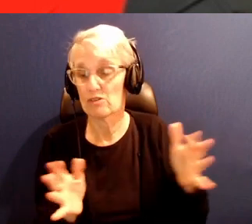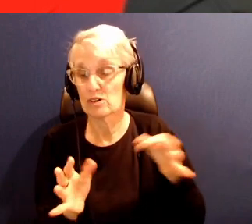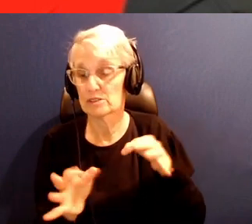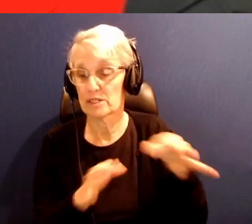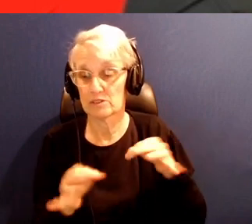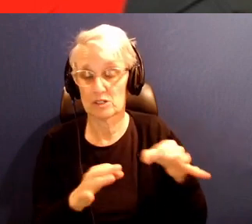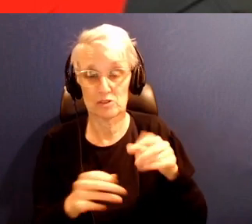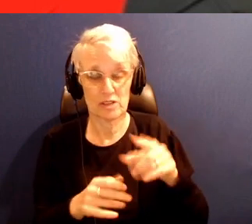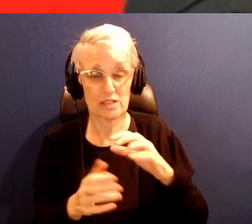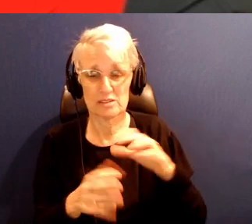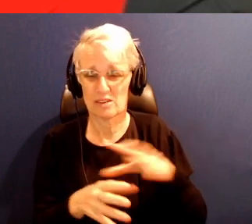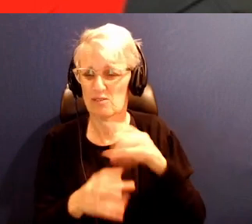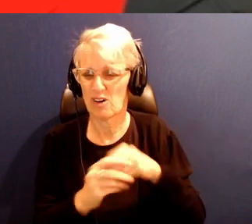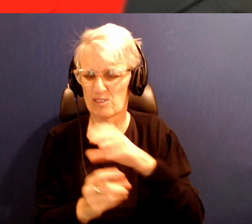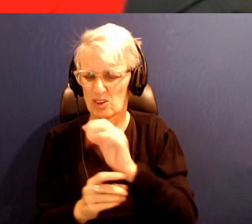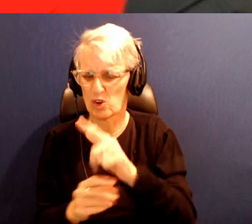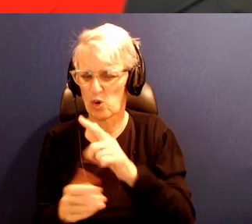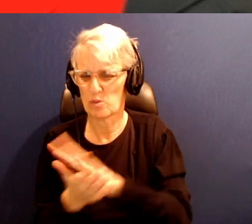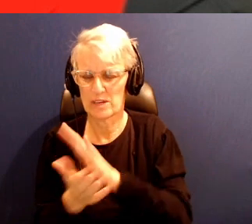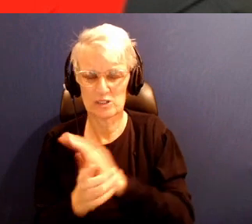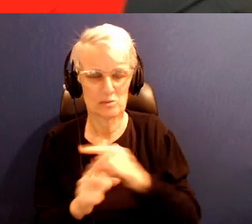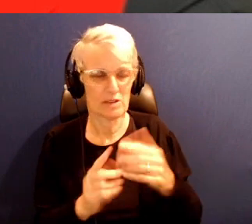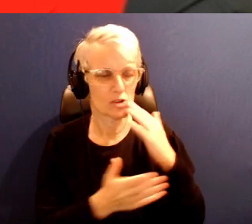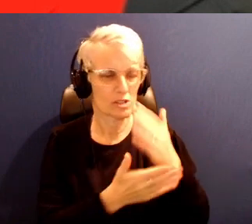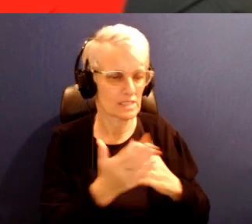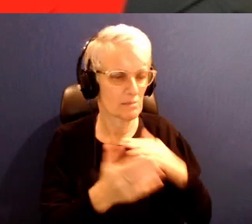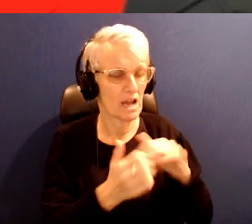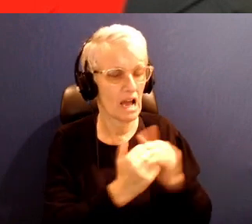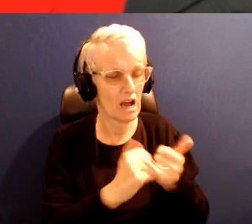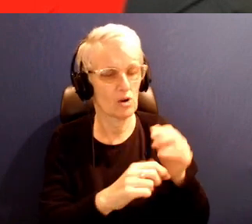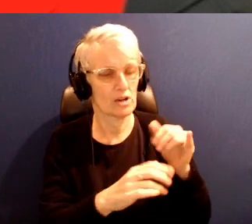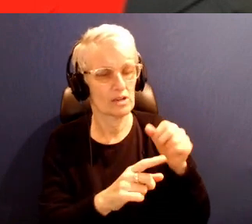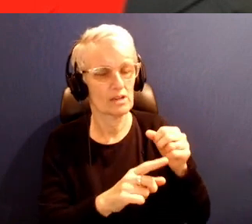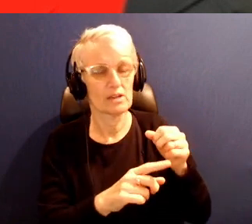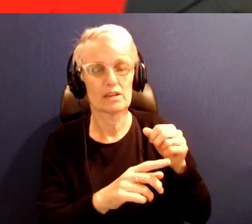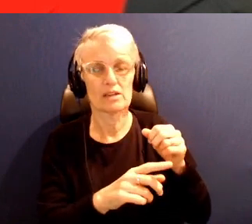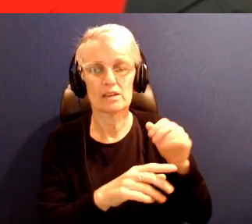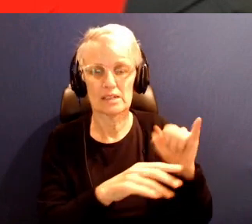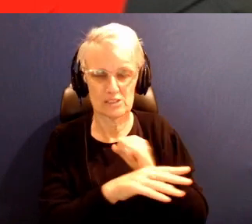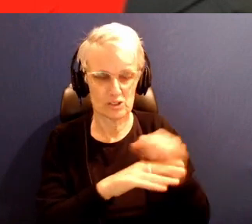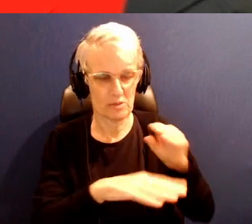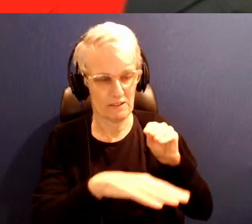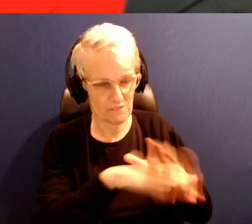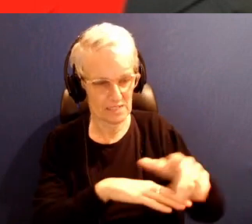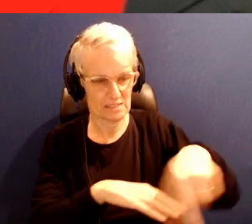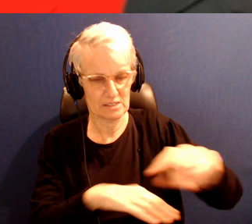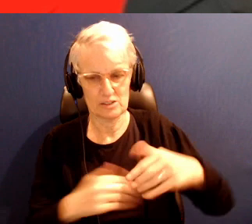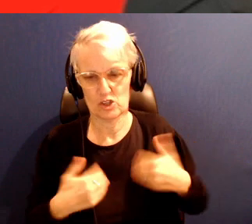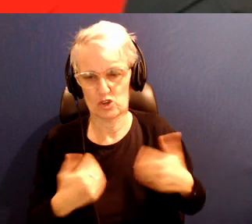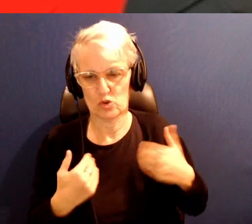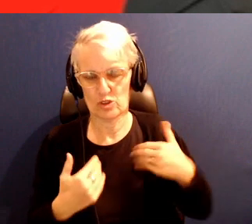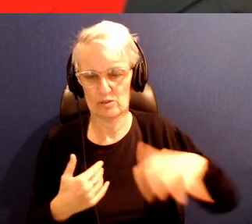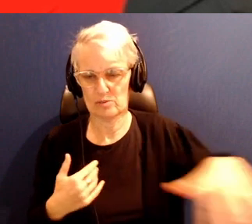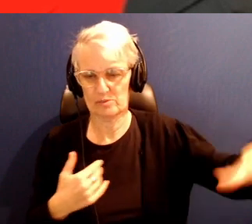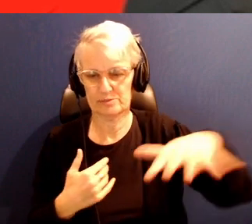of impact is on the call page, but in some, it's the effects of the internship has had on the youth participant.